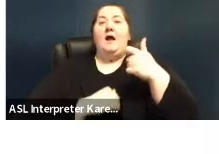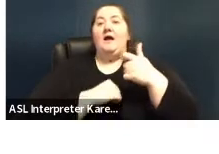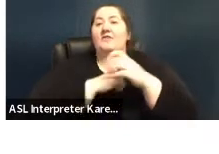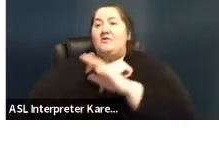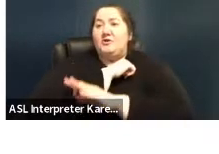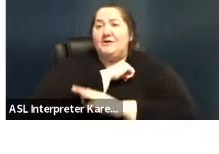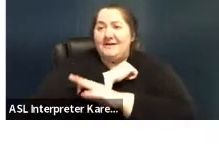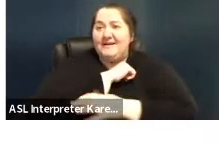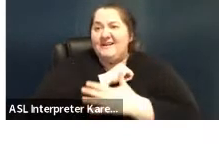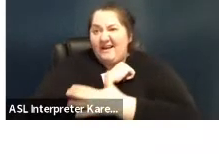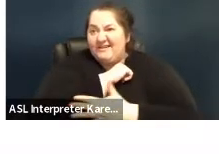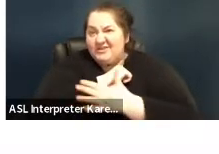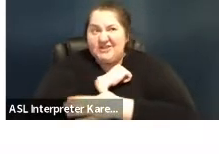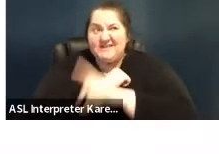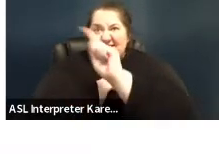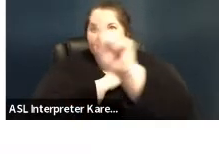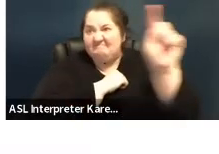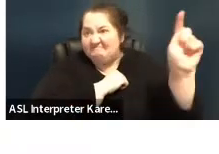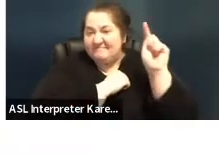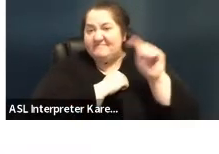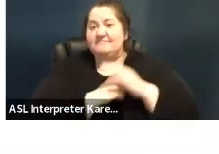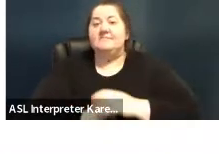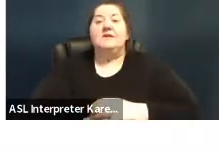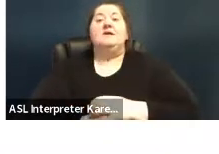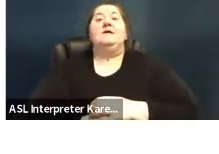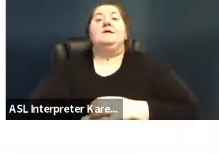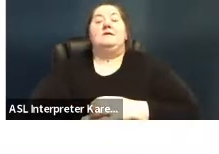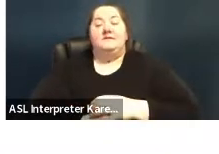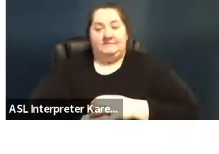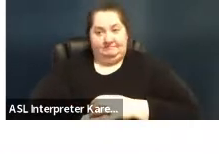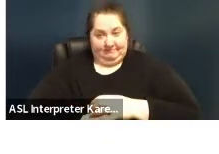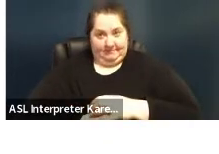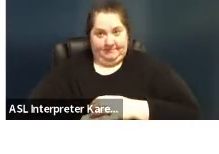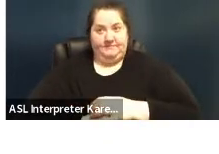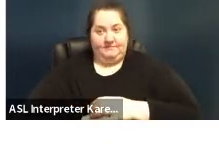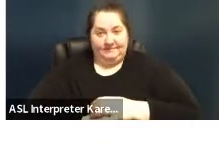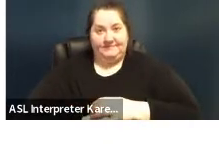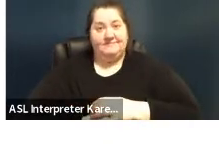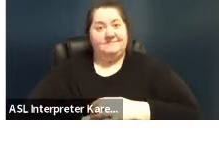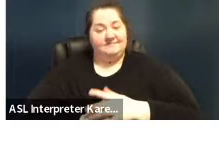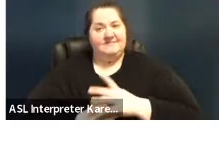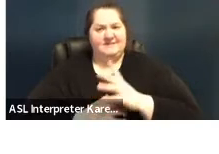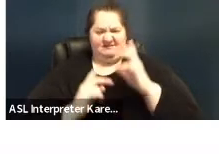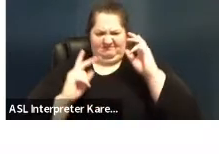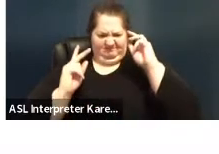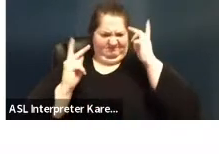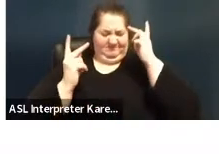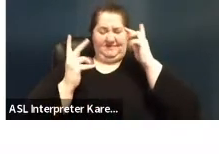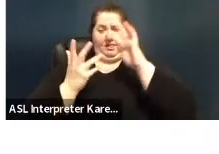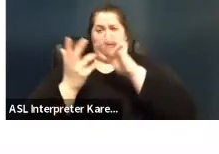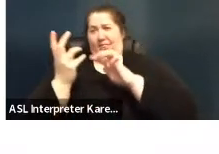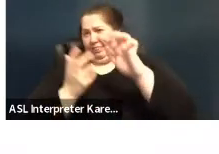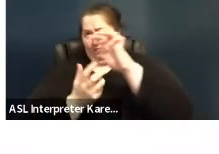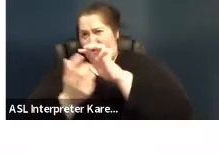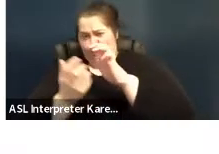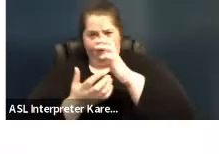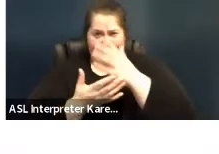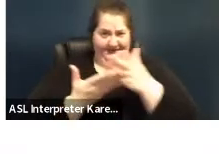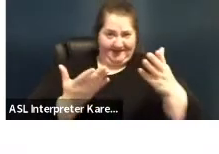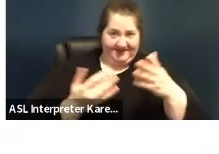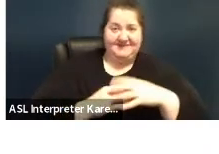countries. And so this is really kind of a mixed bag of